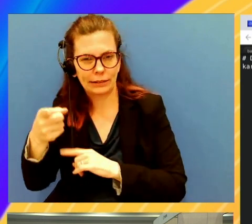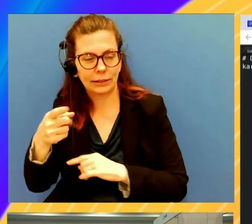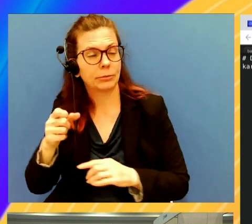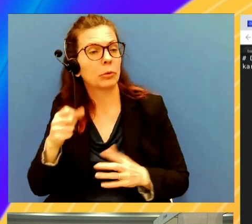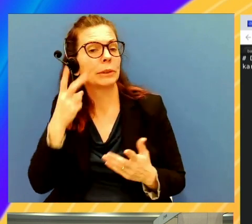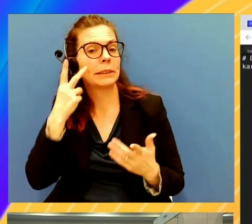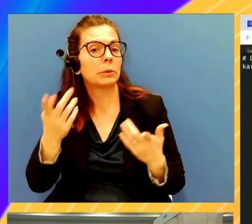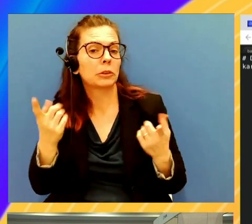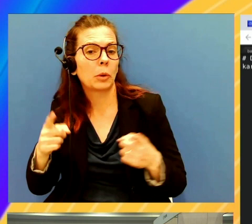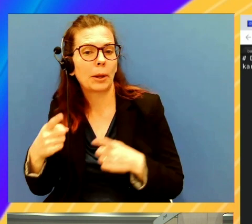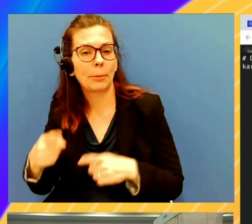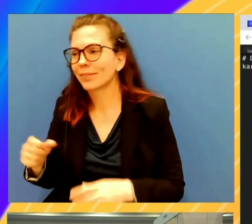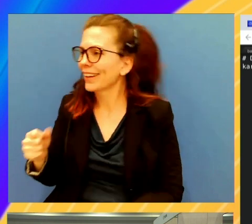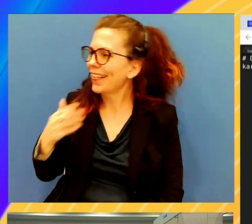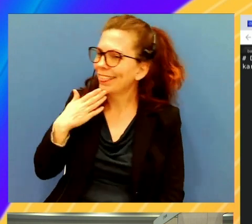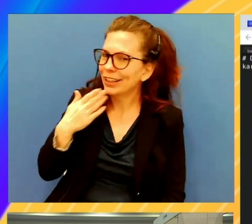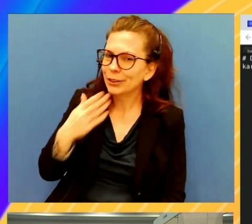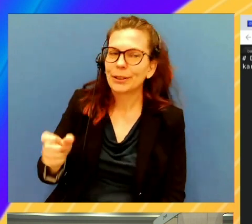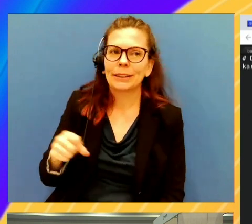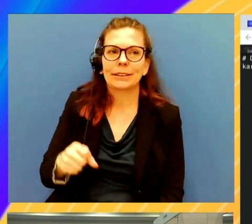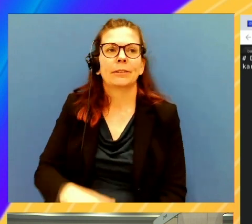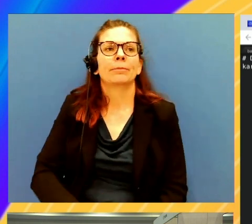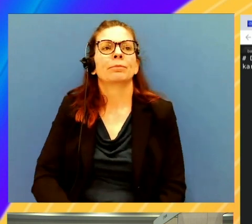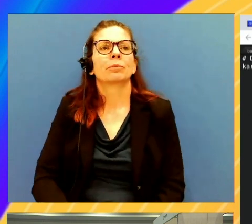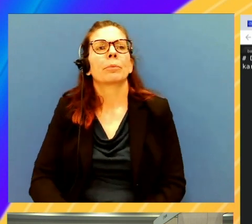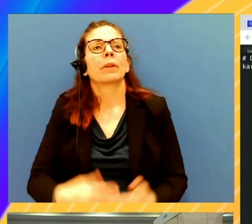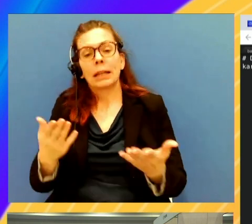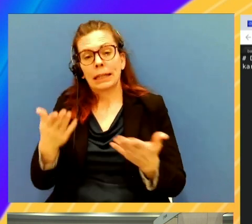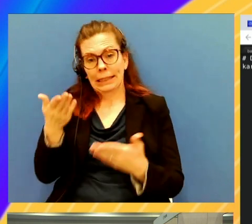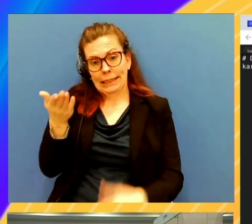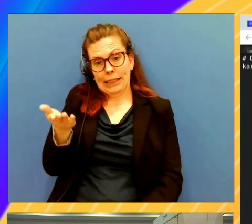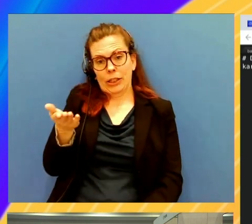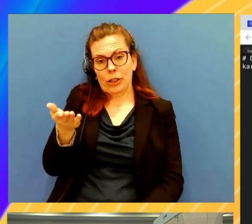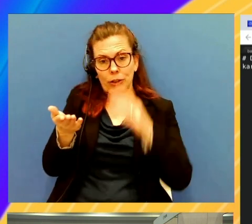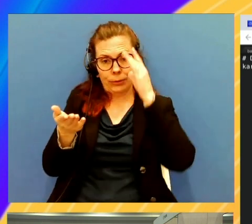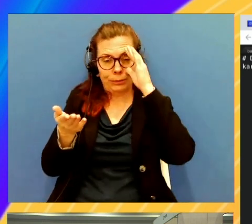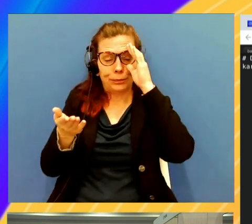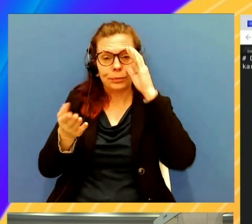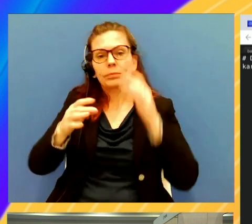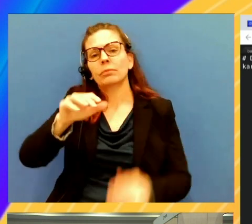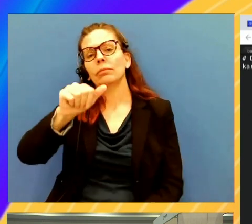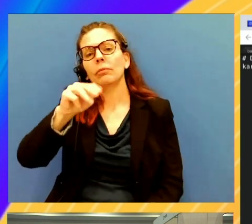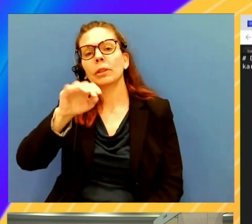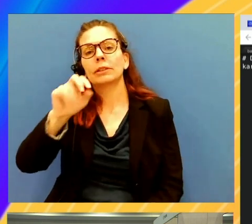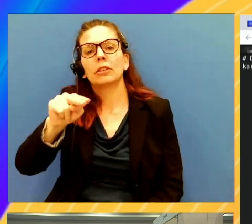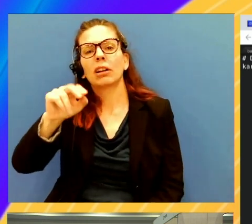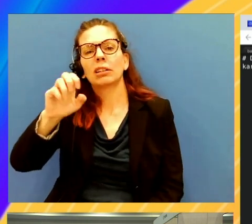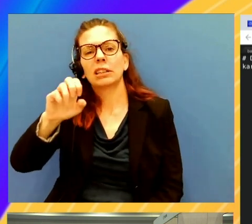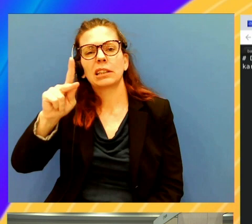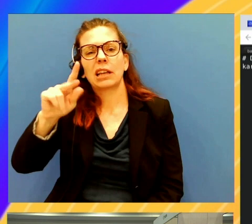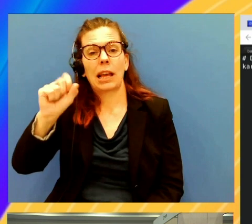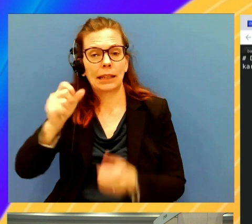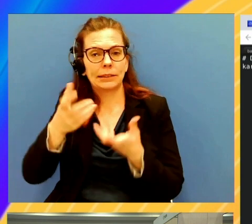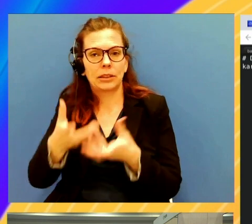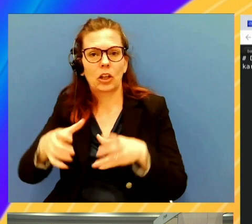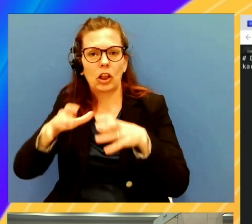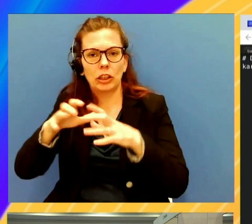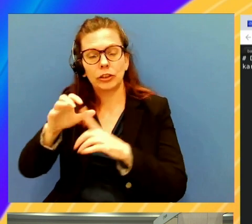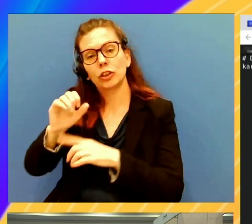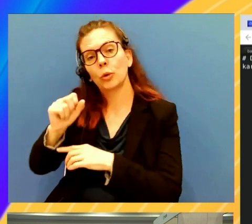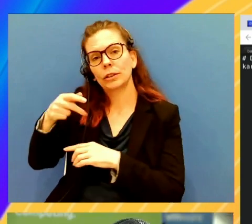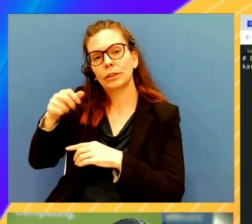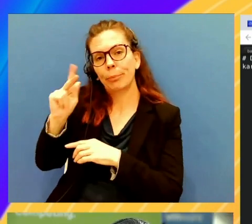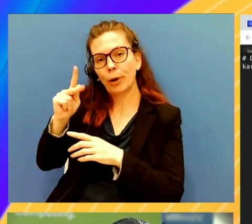right. Thank you, folks. So what we have here is an Amazon EKS cluster where the Spark jobs are going